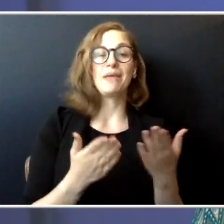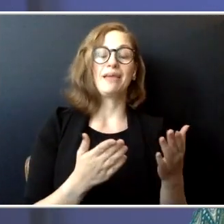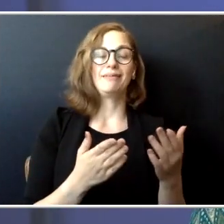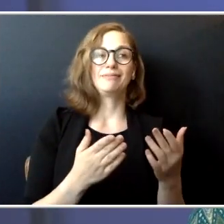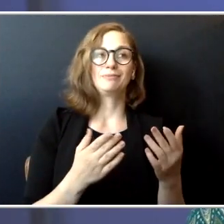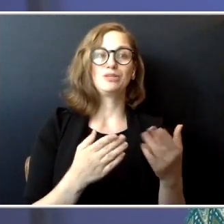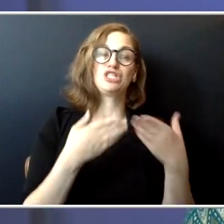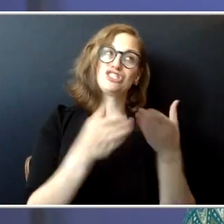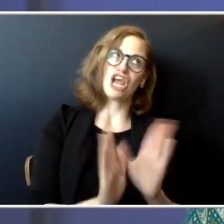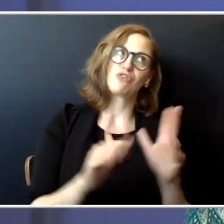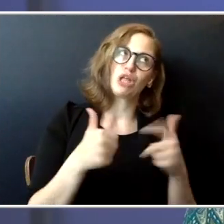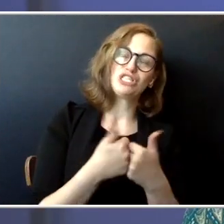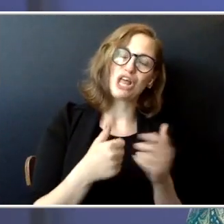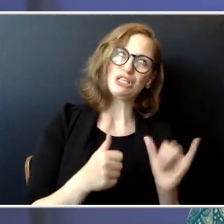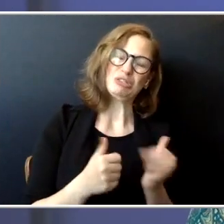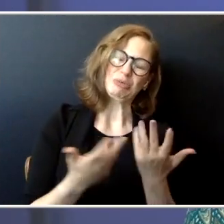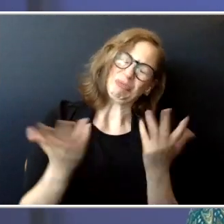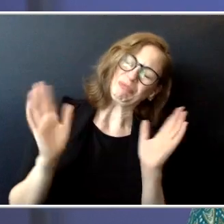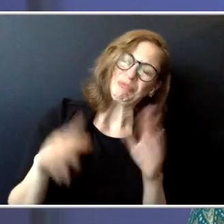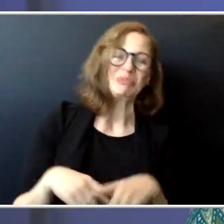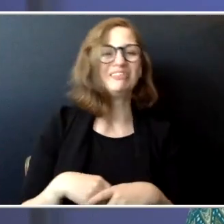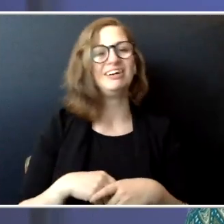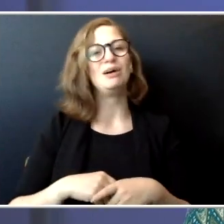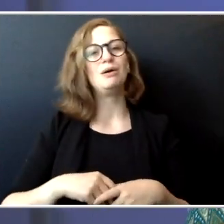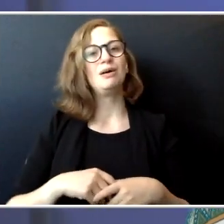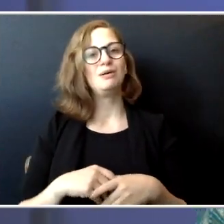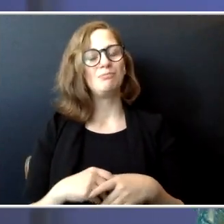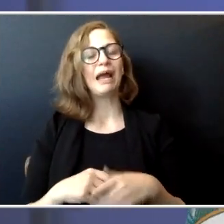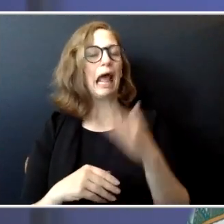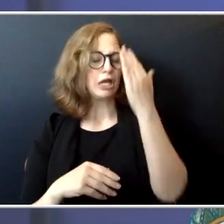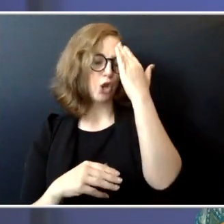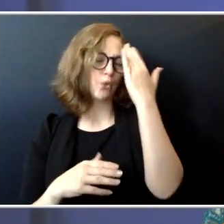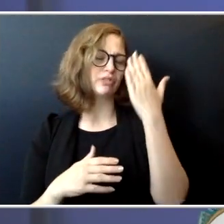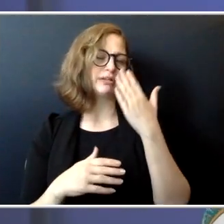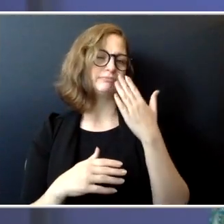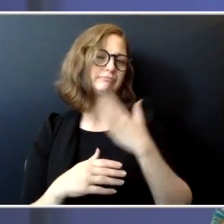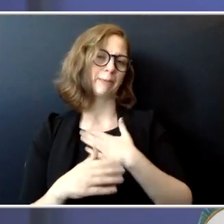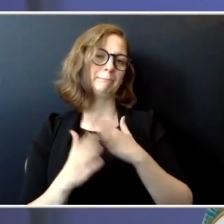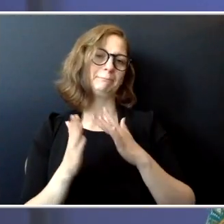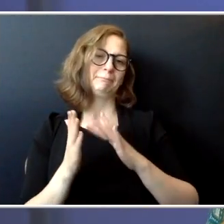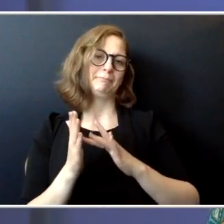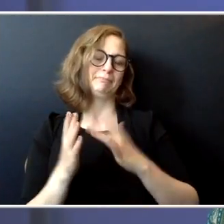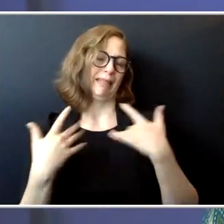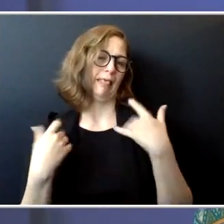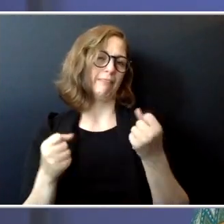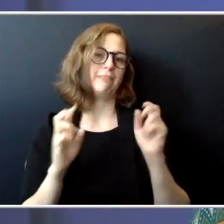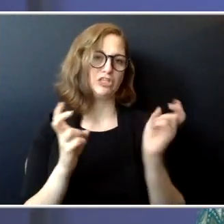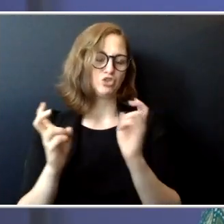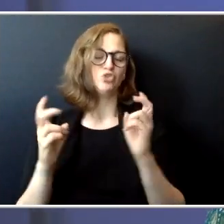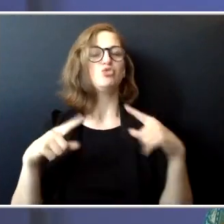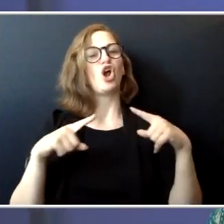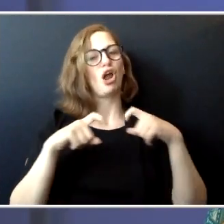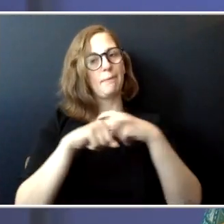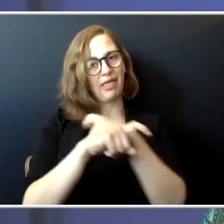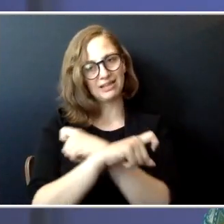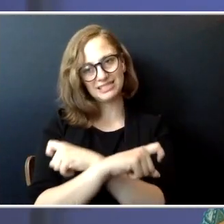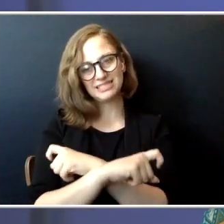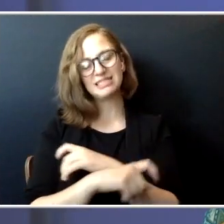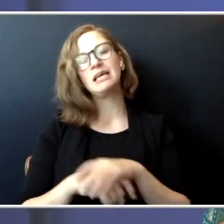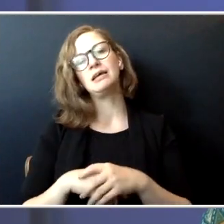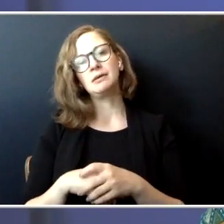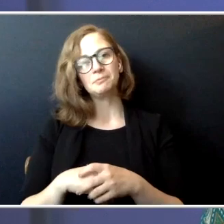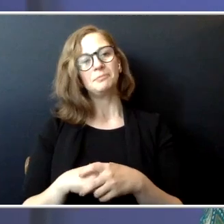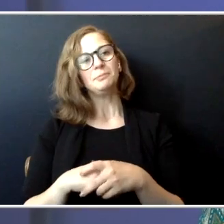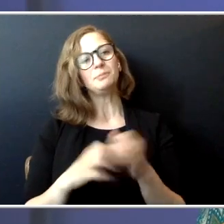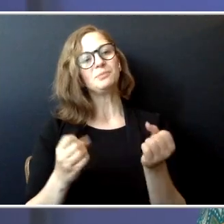medically I have complex issues, and they all everything affects everything else. So to find a doctor that